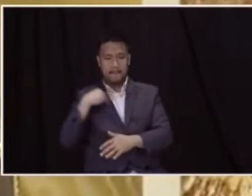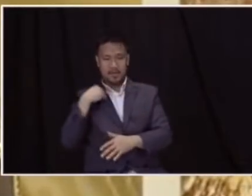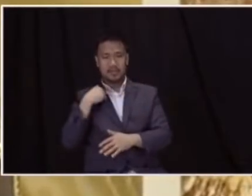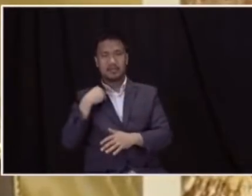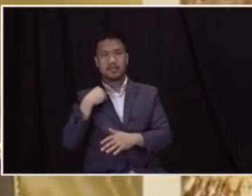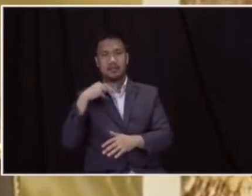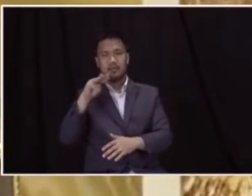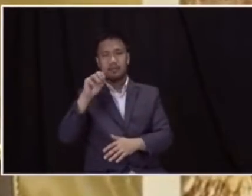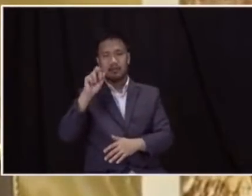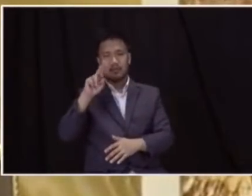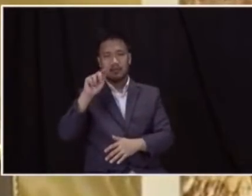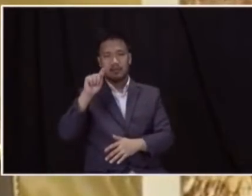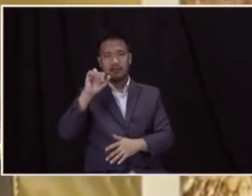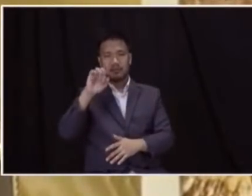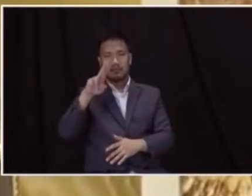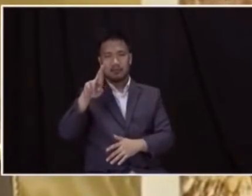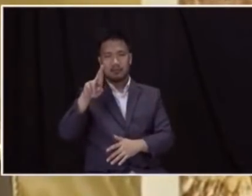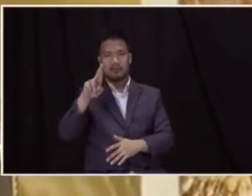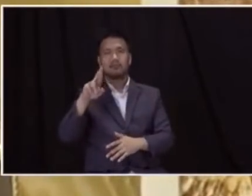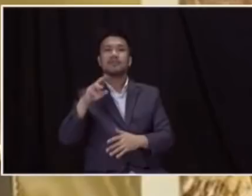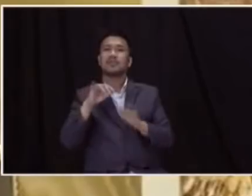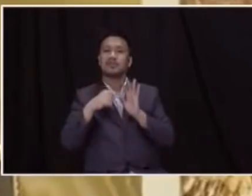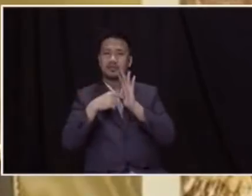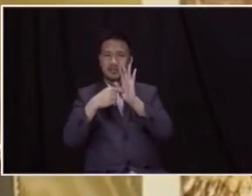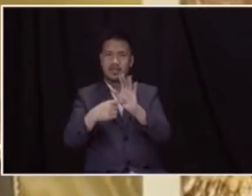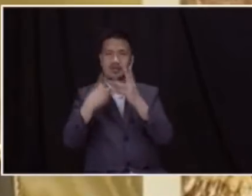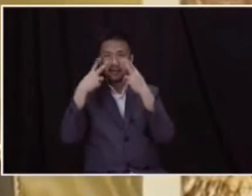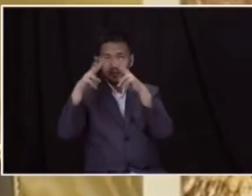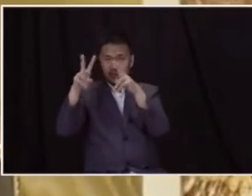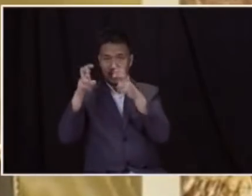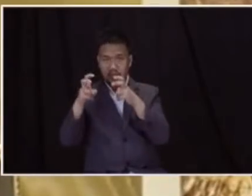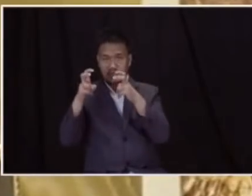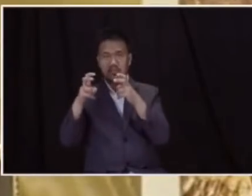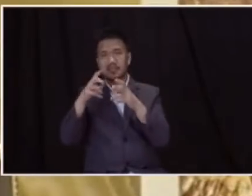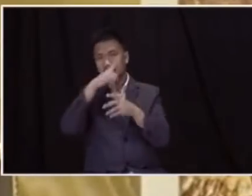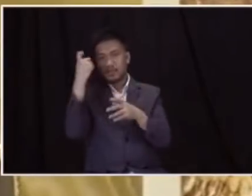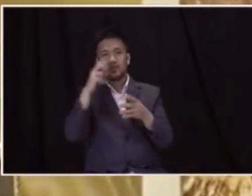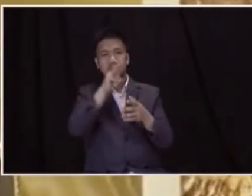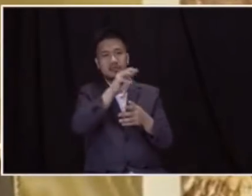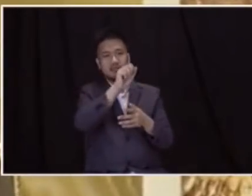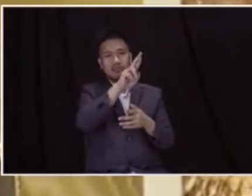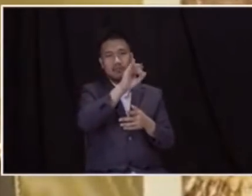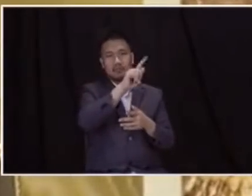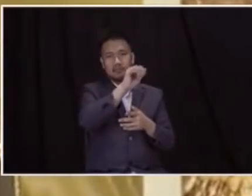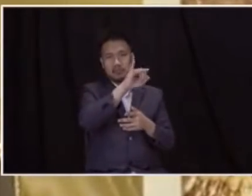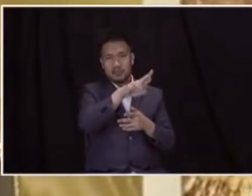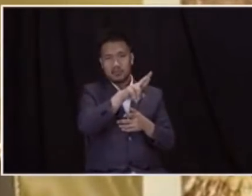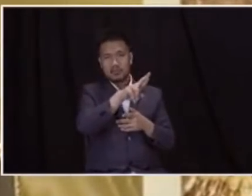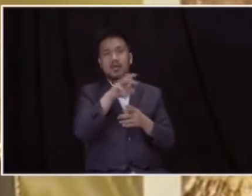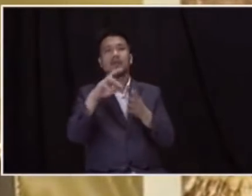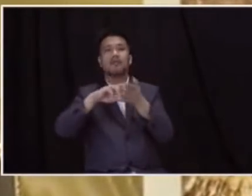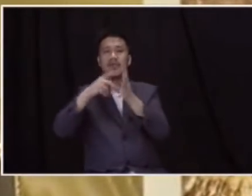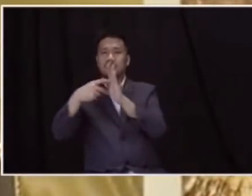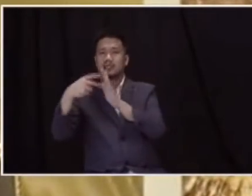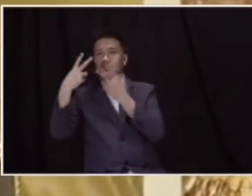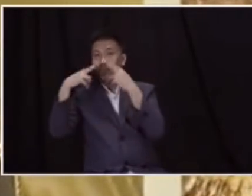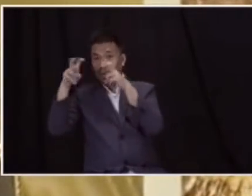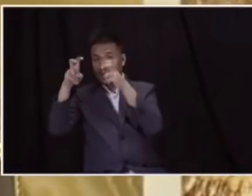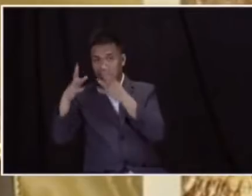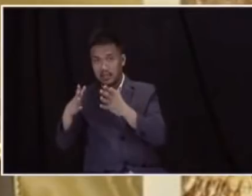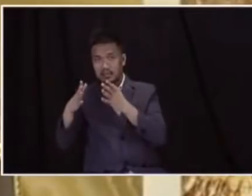witness. Because that martyrdom means to be a witness even to the shedding of their